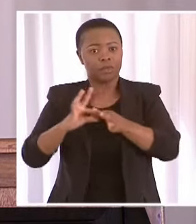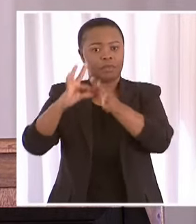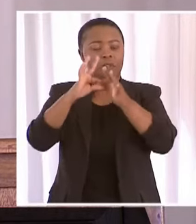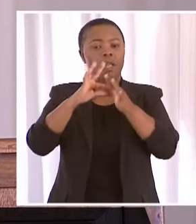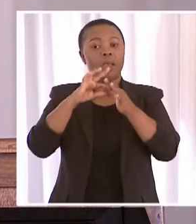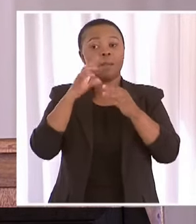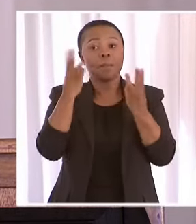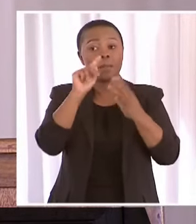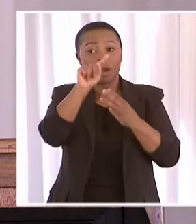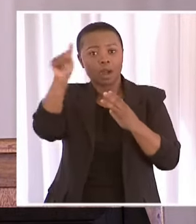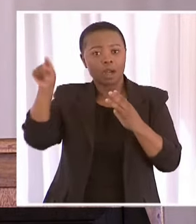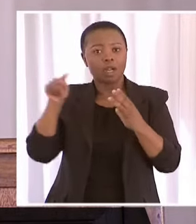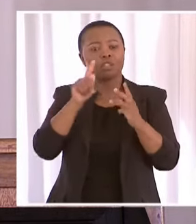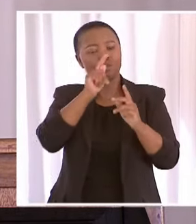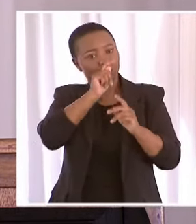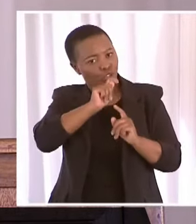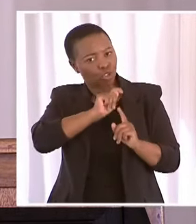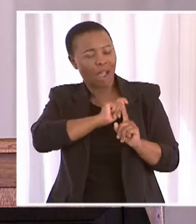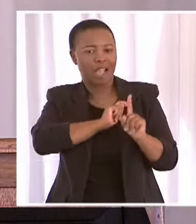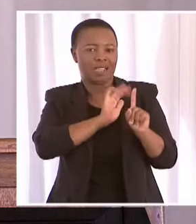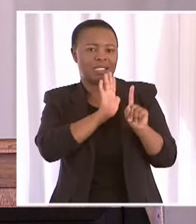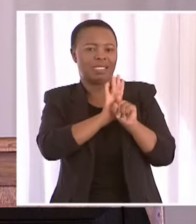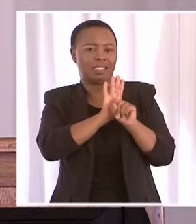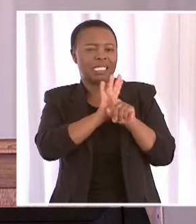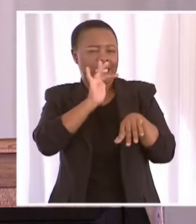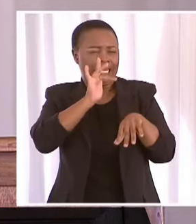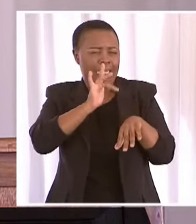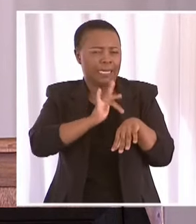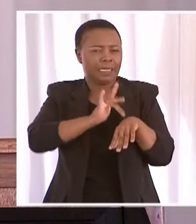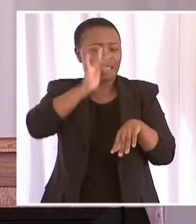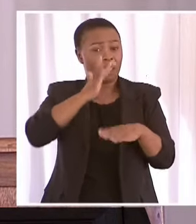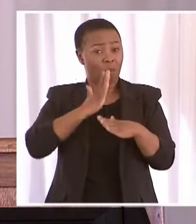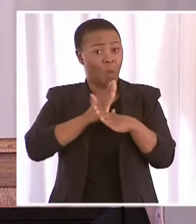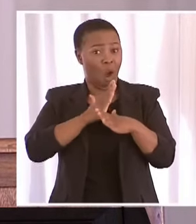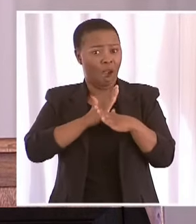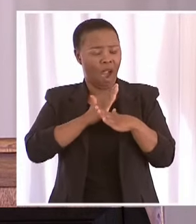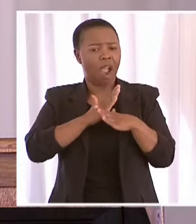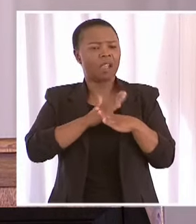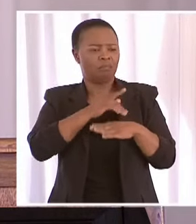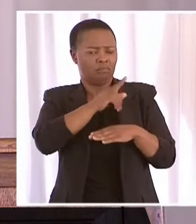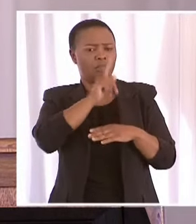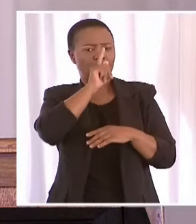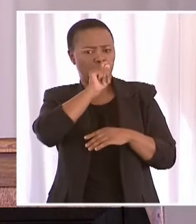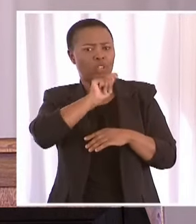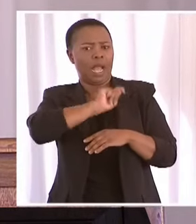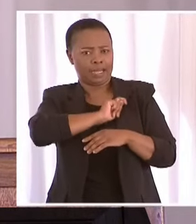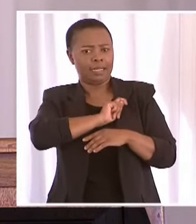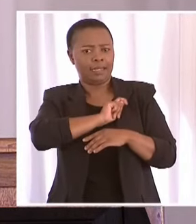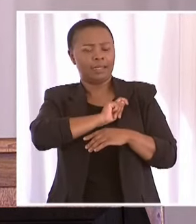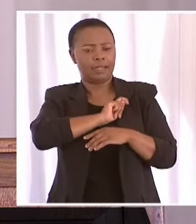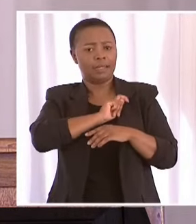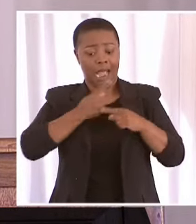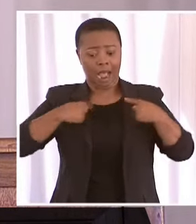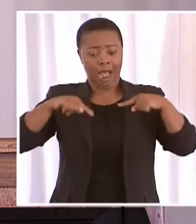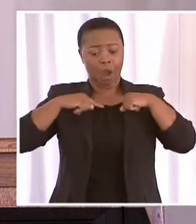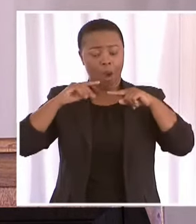entrusted with some of the most sensitive tasks in our movement.